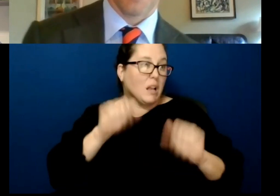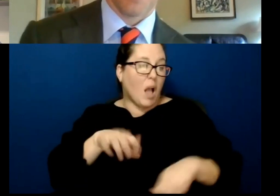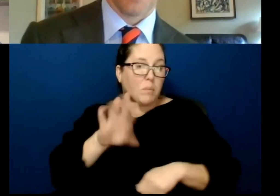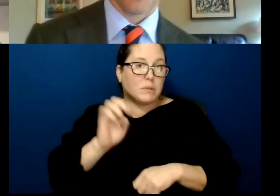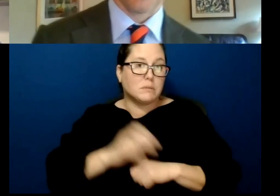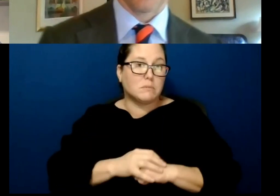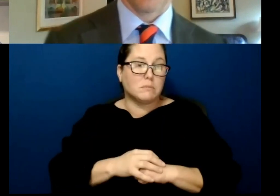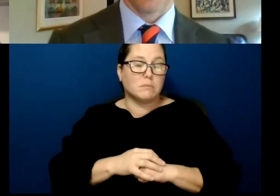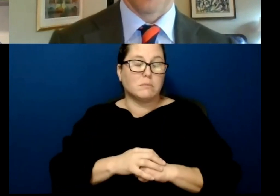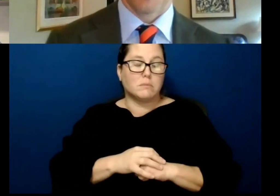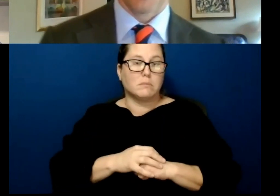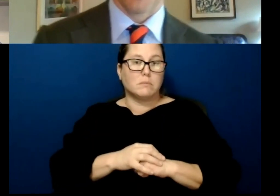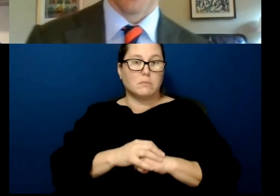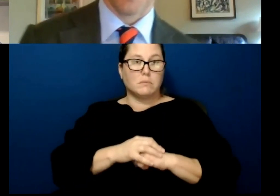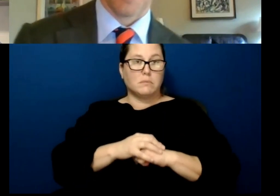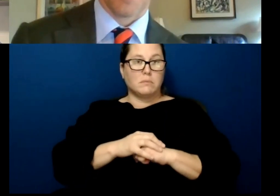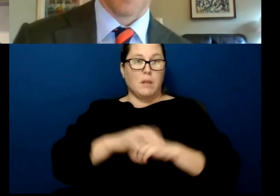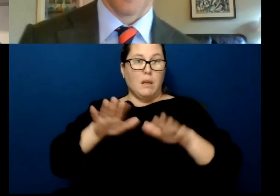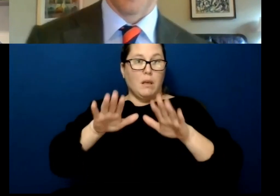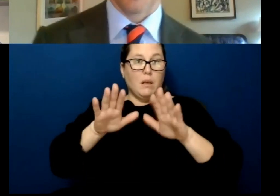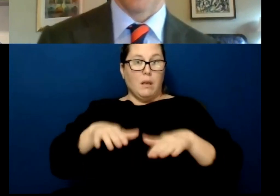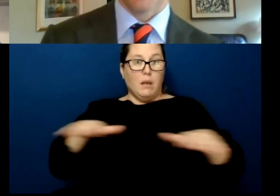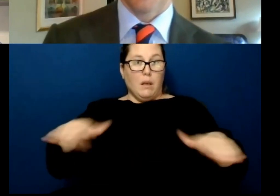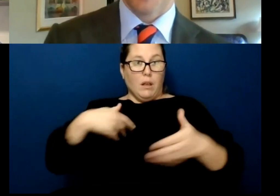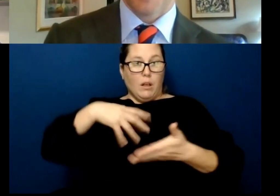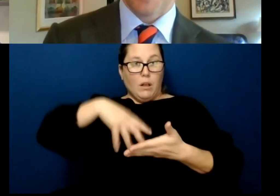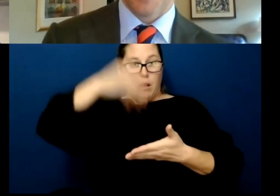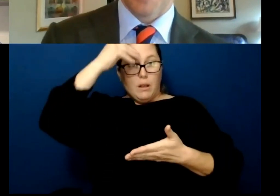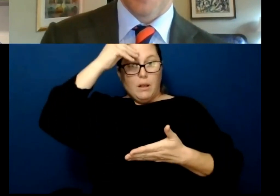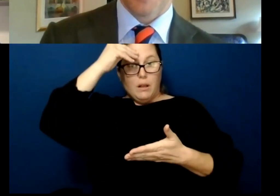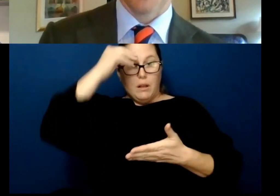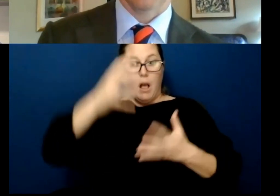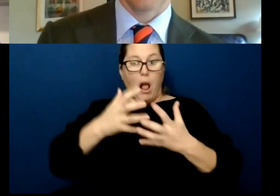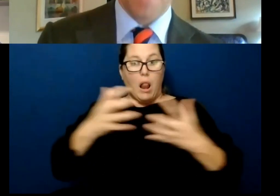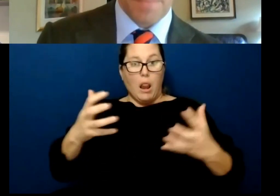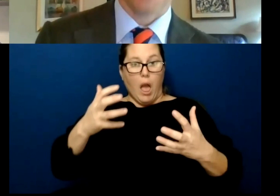in pediatrics is that a lot of sick children get better.